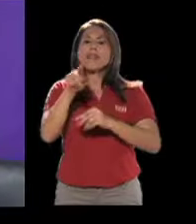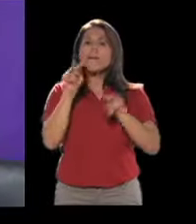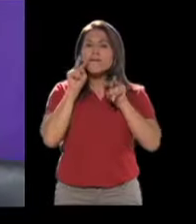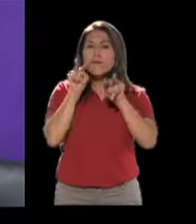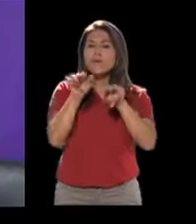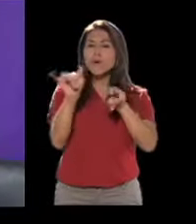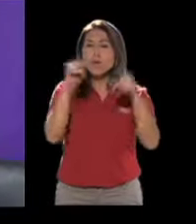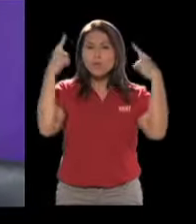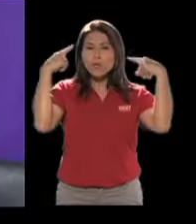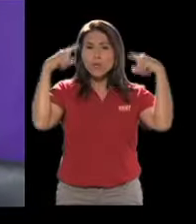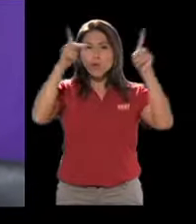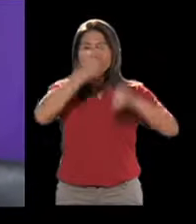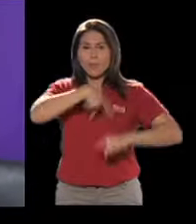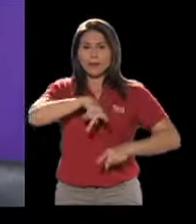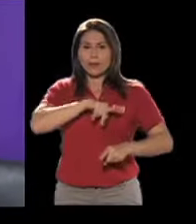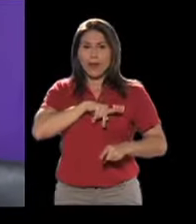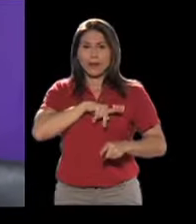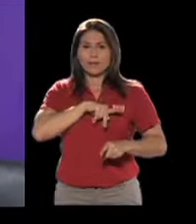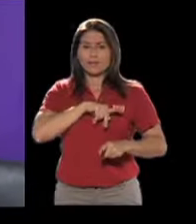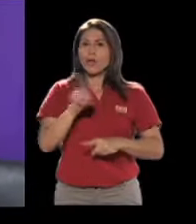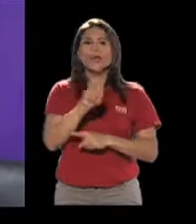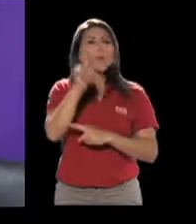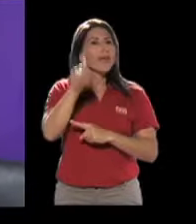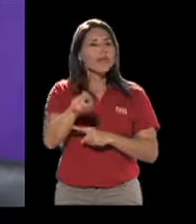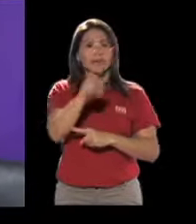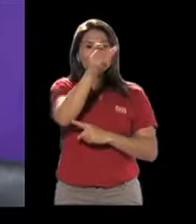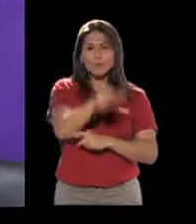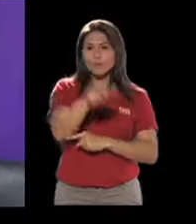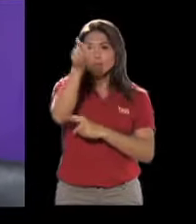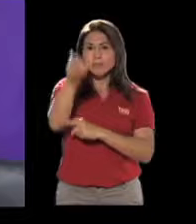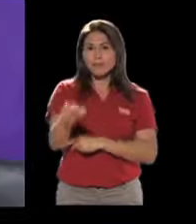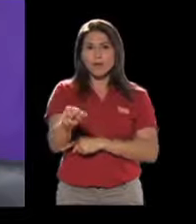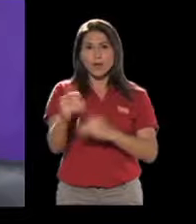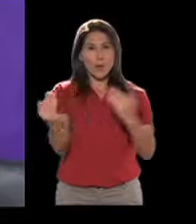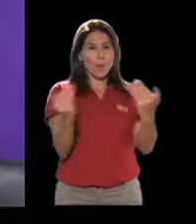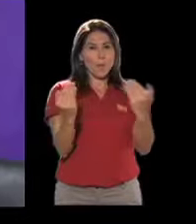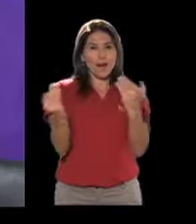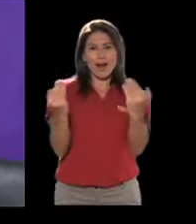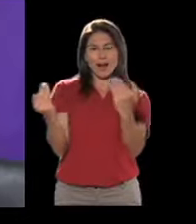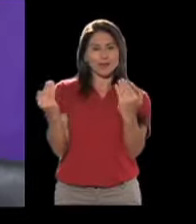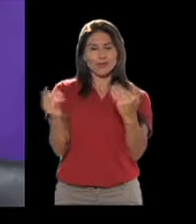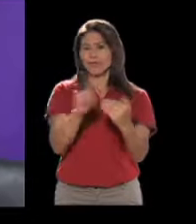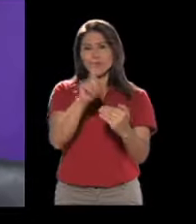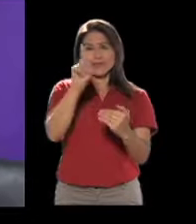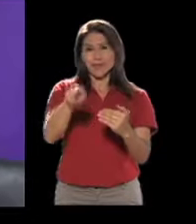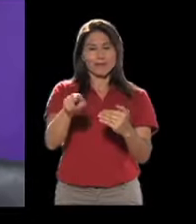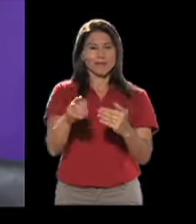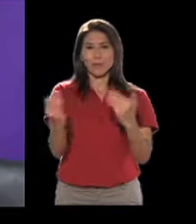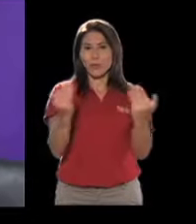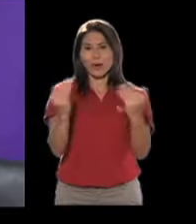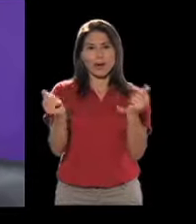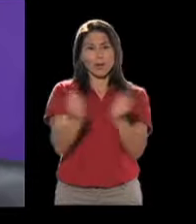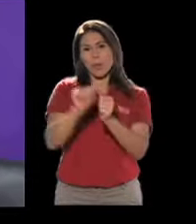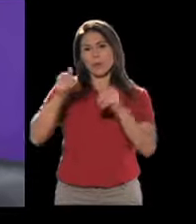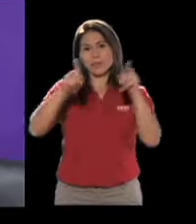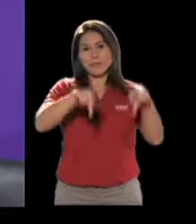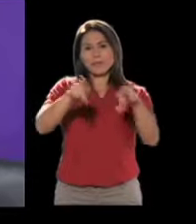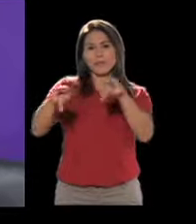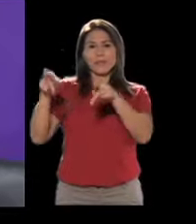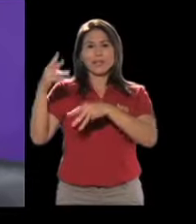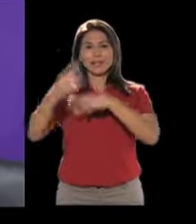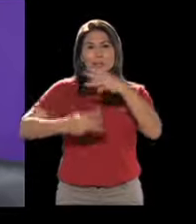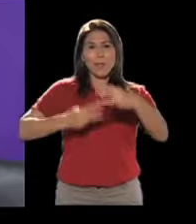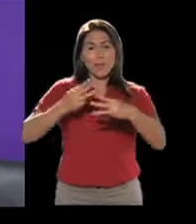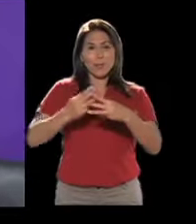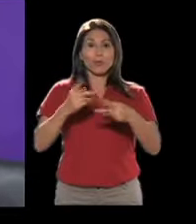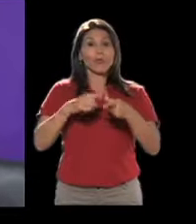rather than éxito personal, comparing ourselves en vez de with the rest of the compararnos world. con el resto del mundo. So having my brother's experience Así que